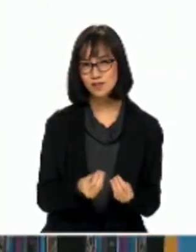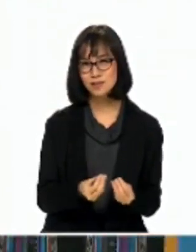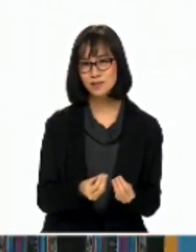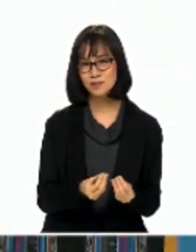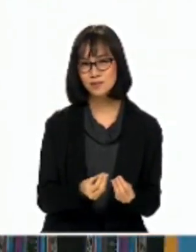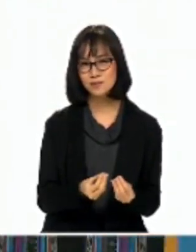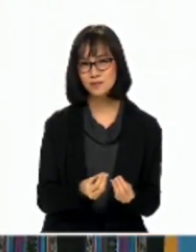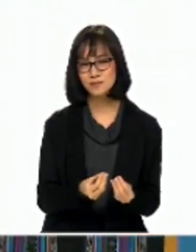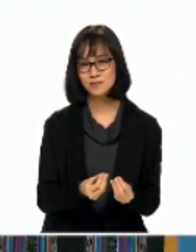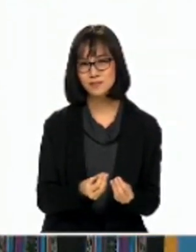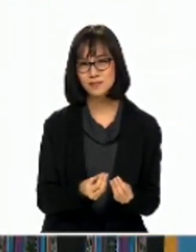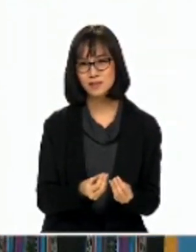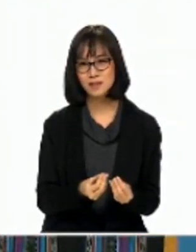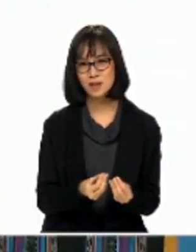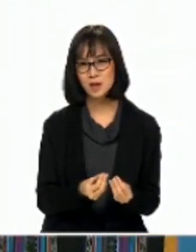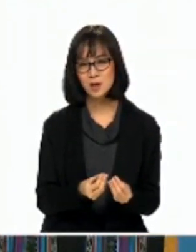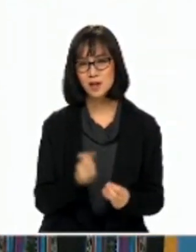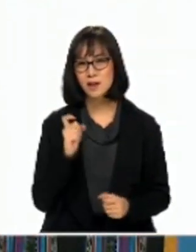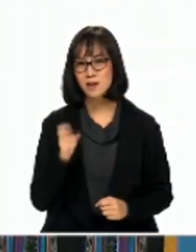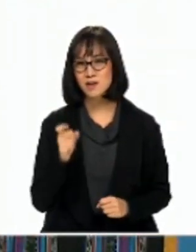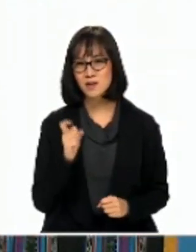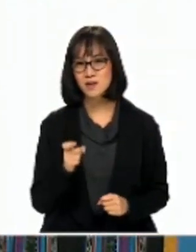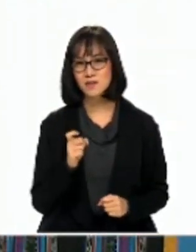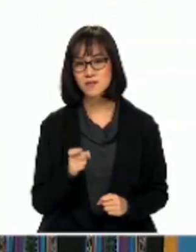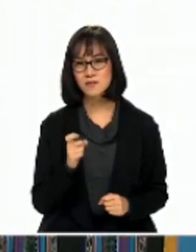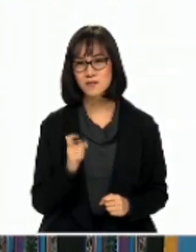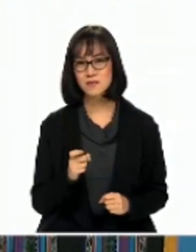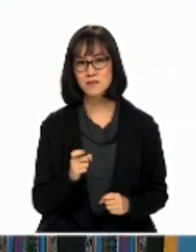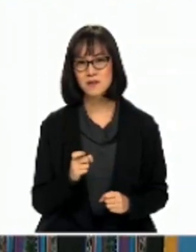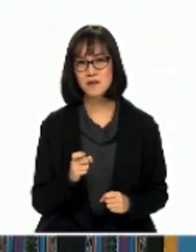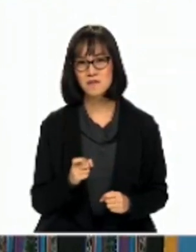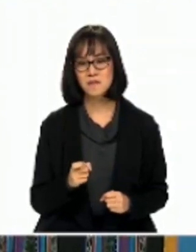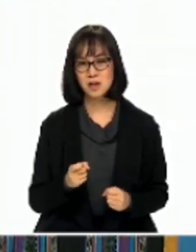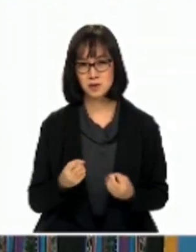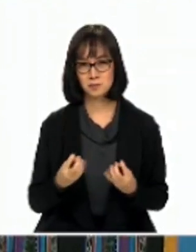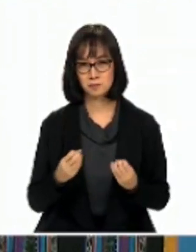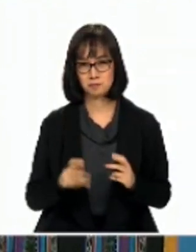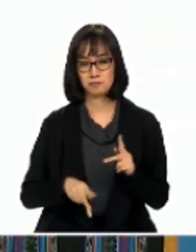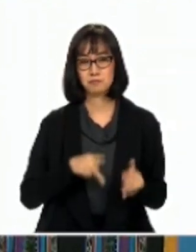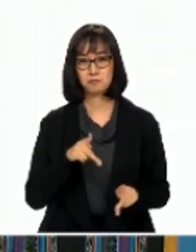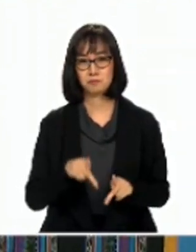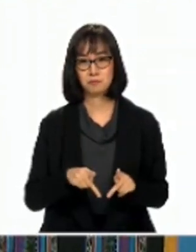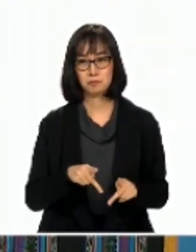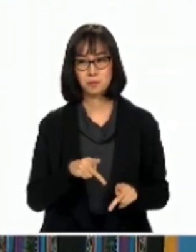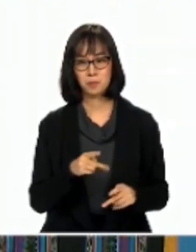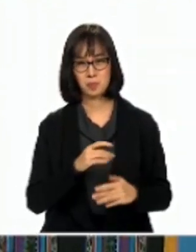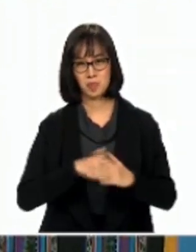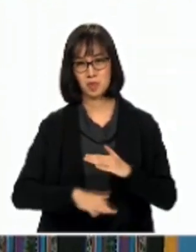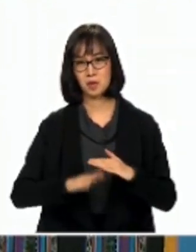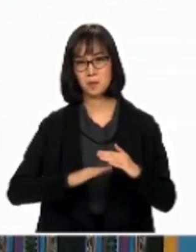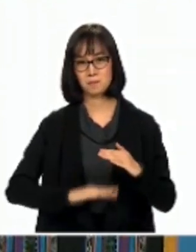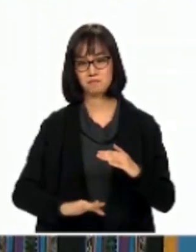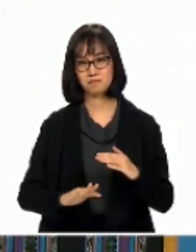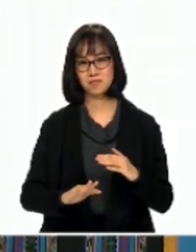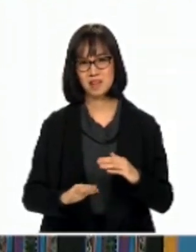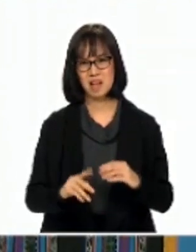the fastest population growth, one of the is the